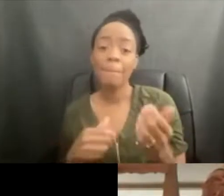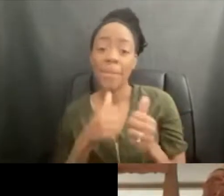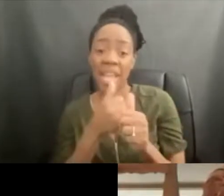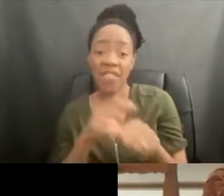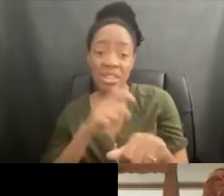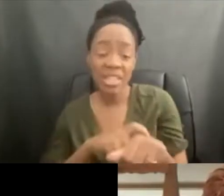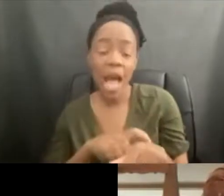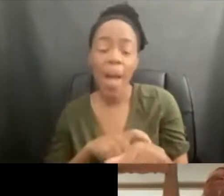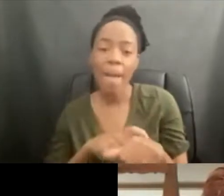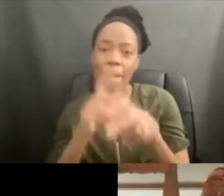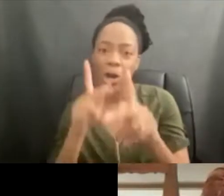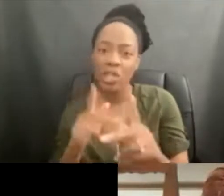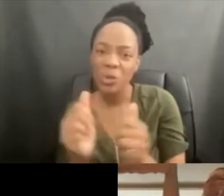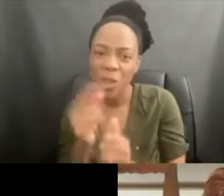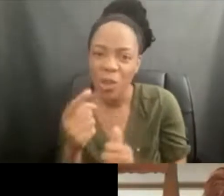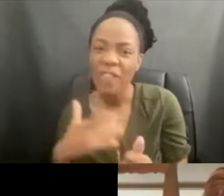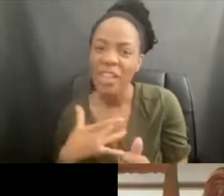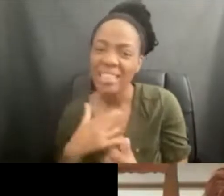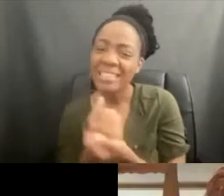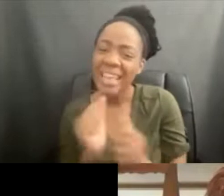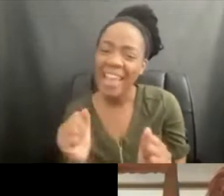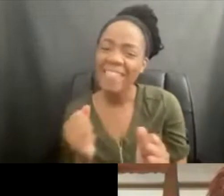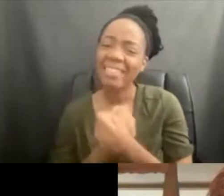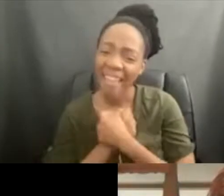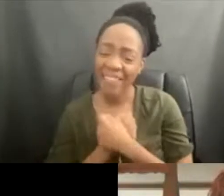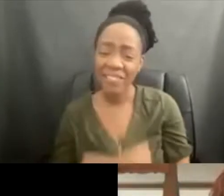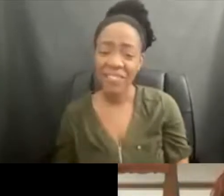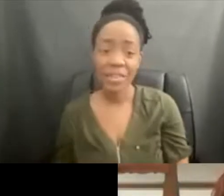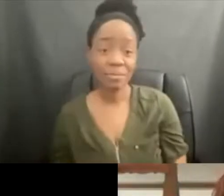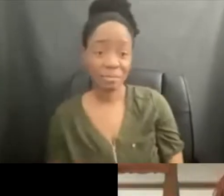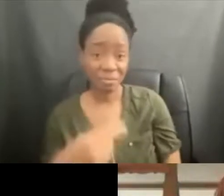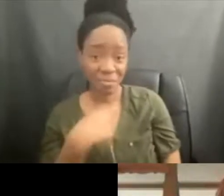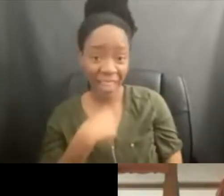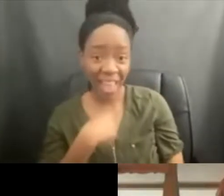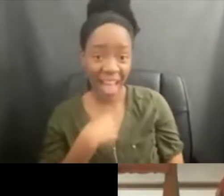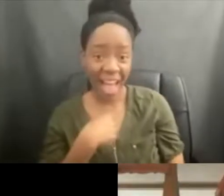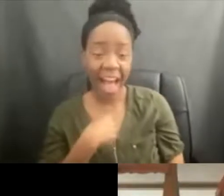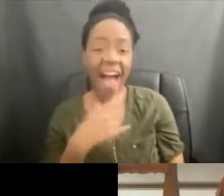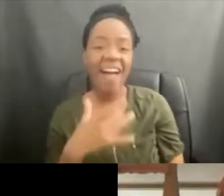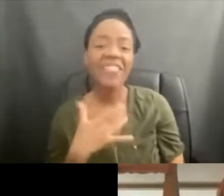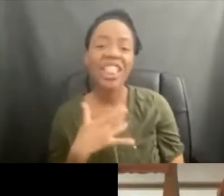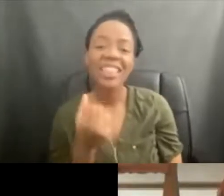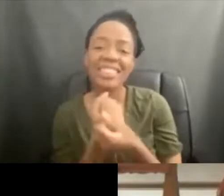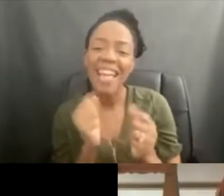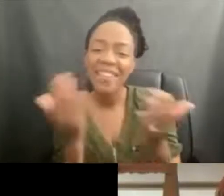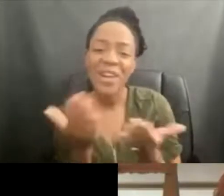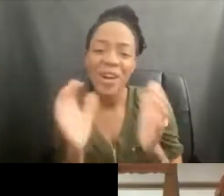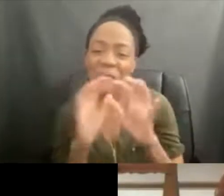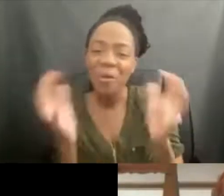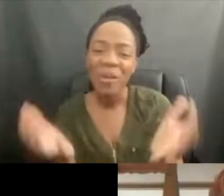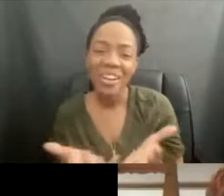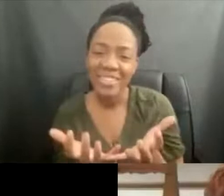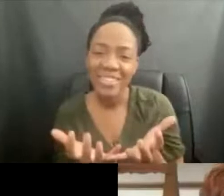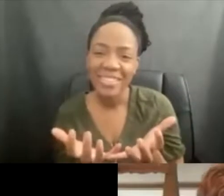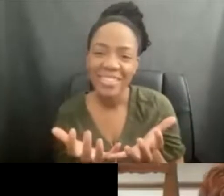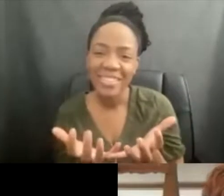and loved. So thank you for that. Good. Well, I feel safe in the world. Isn't that something? I love all